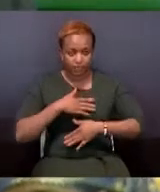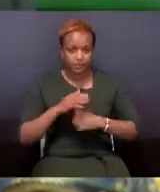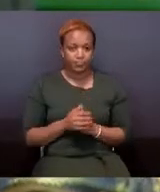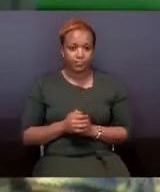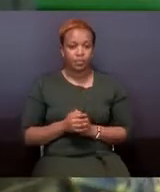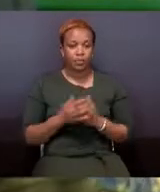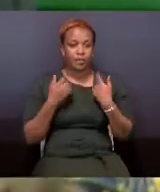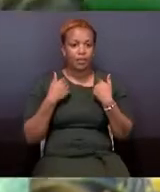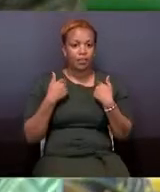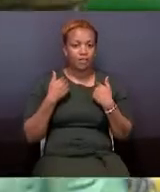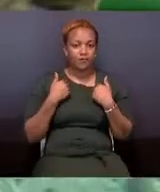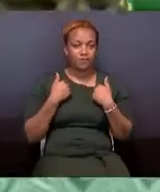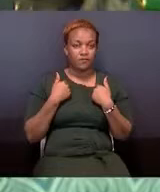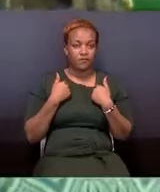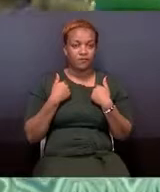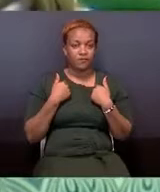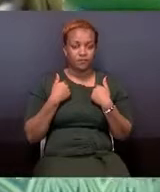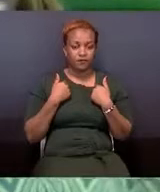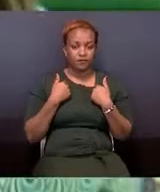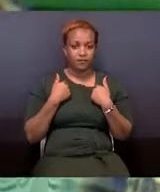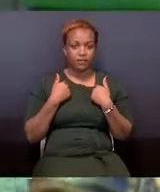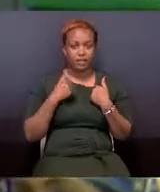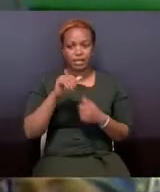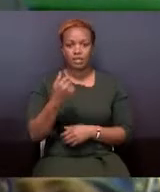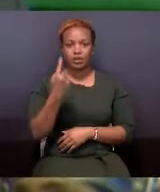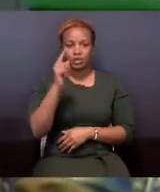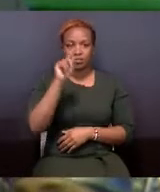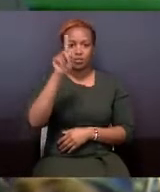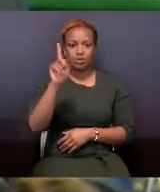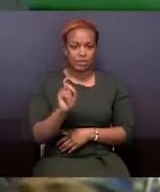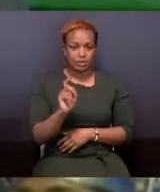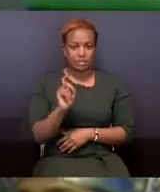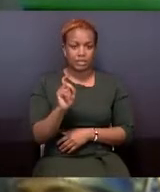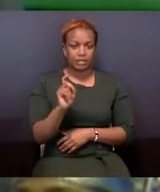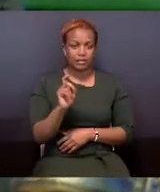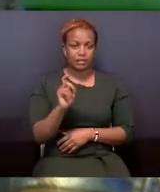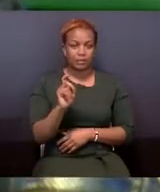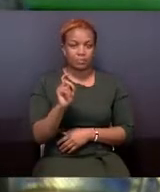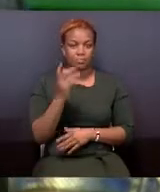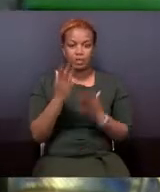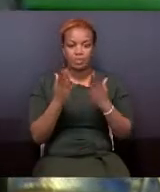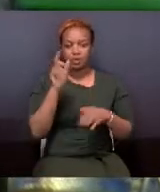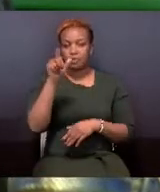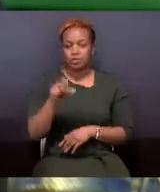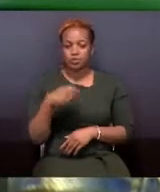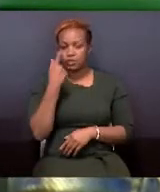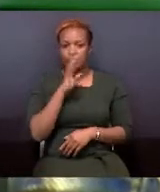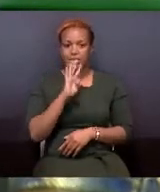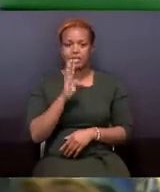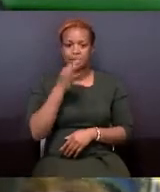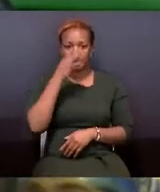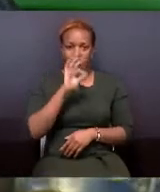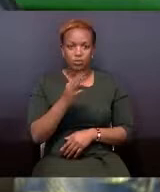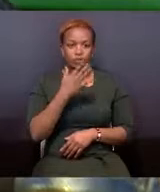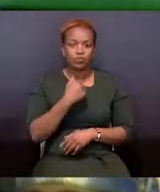second question. I don't know, Honorable Mabazi, if you want to try and take that one from our brother who was speaking in French. We'd